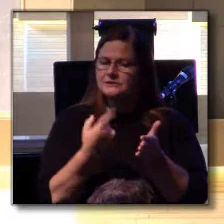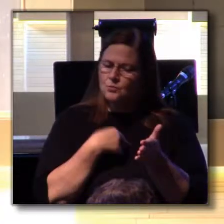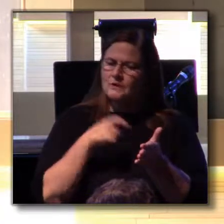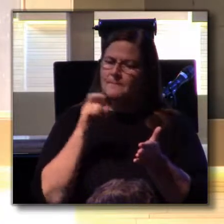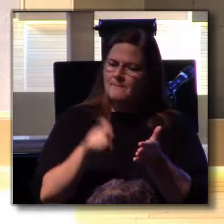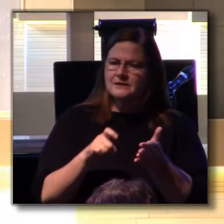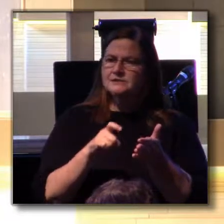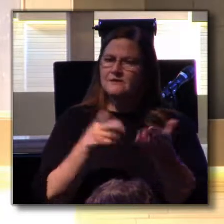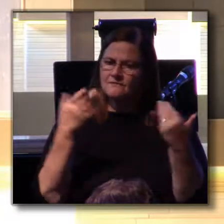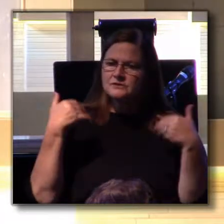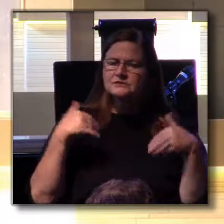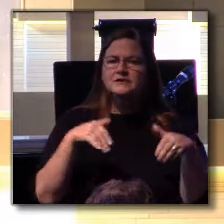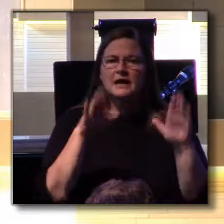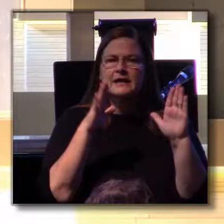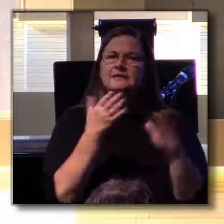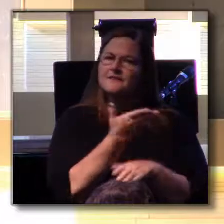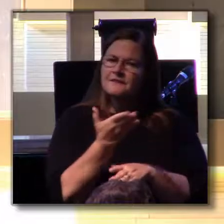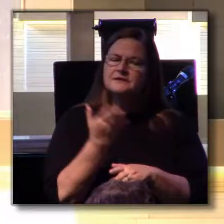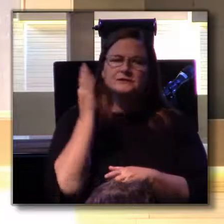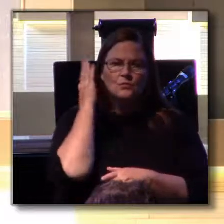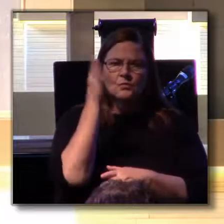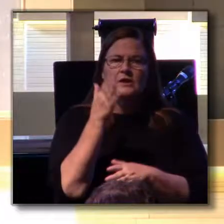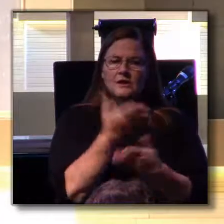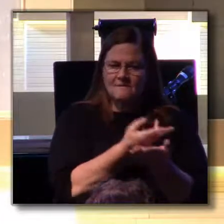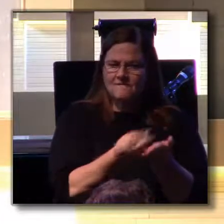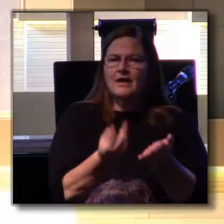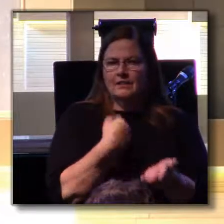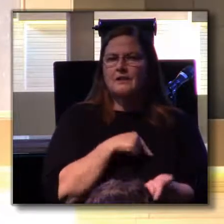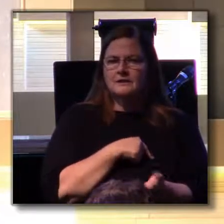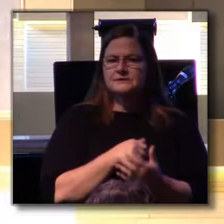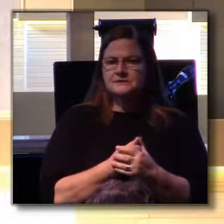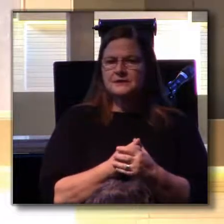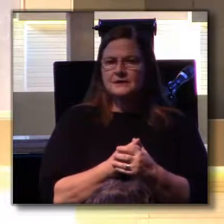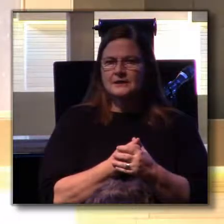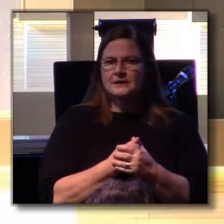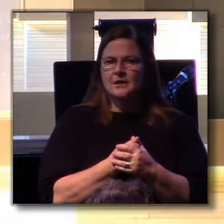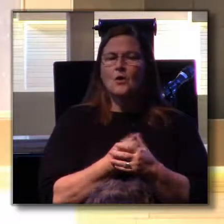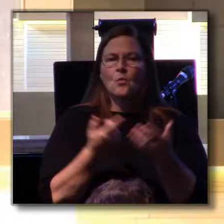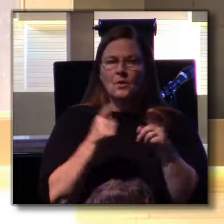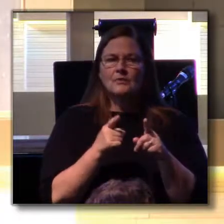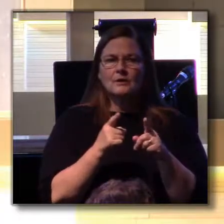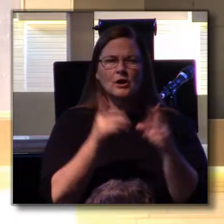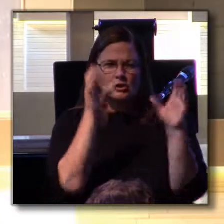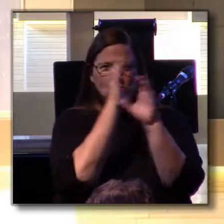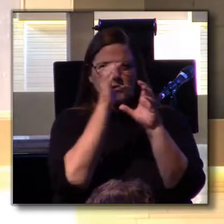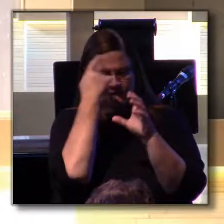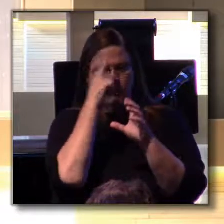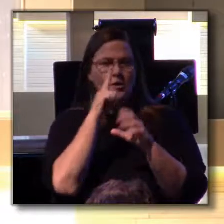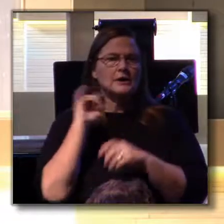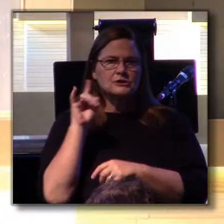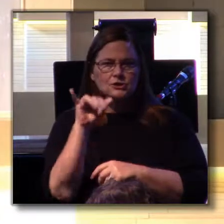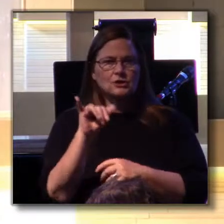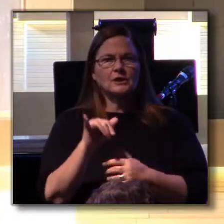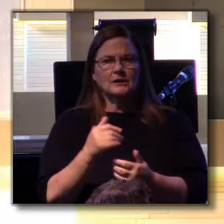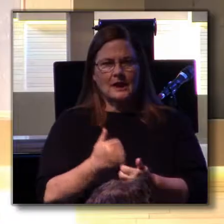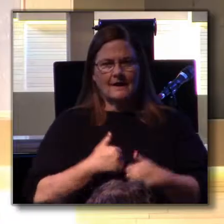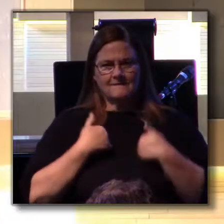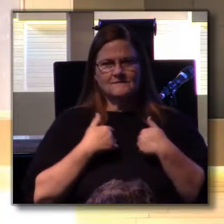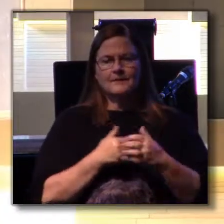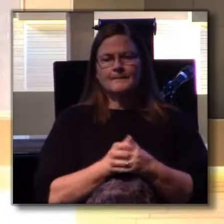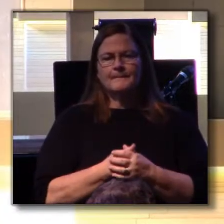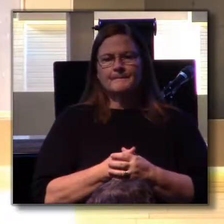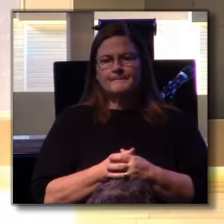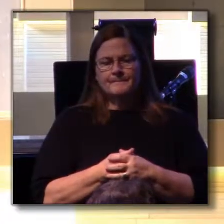going to fail us in our pursuit of eternal life. And that's the first thing that we see in our text, as